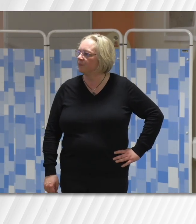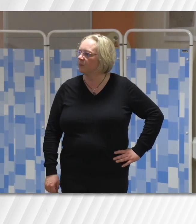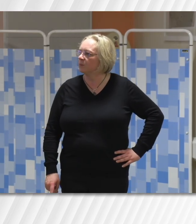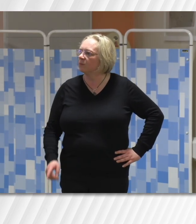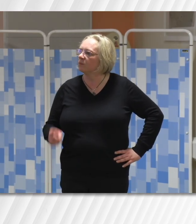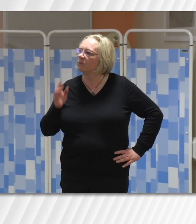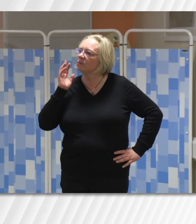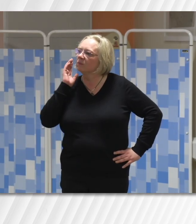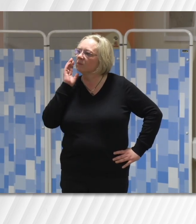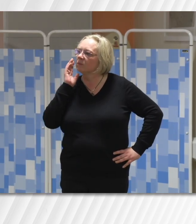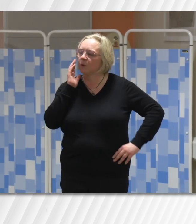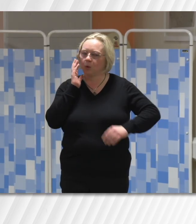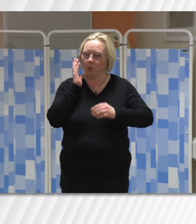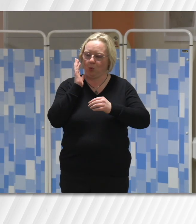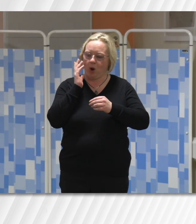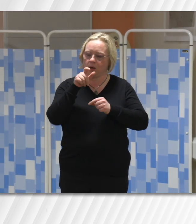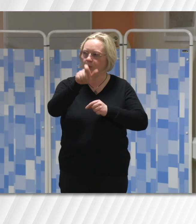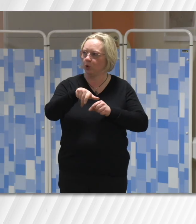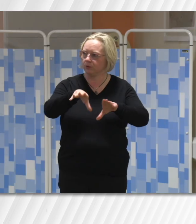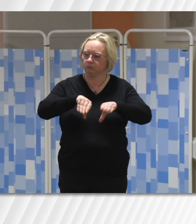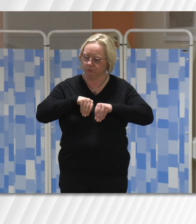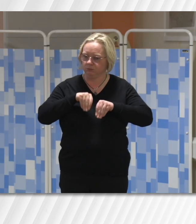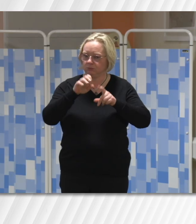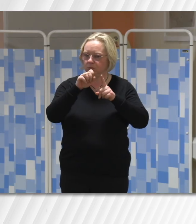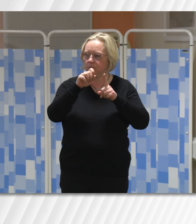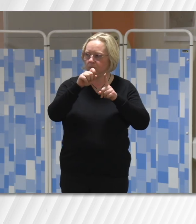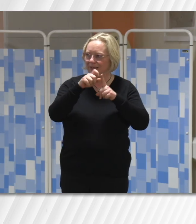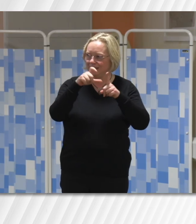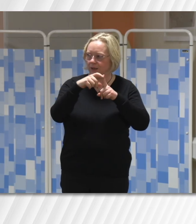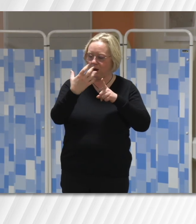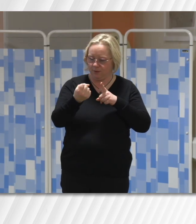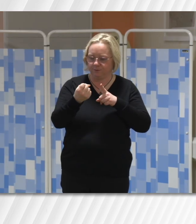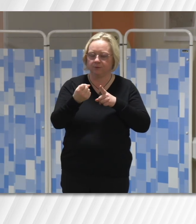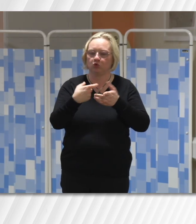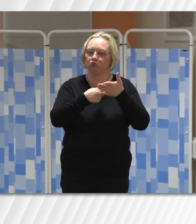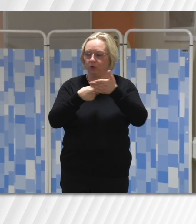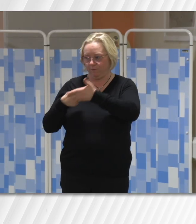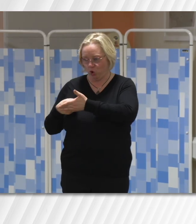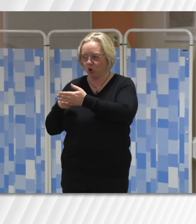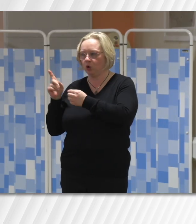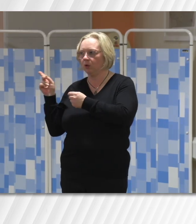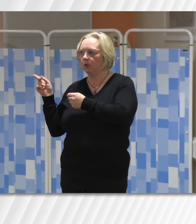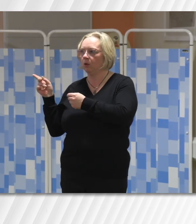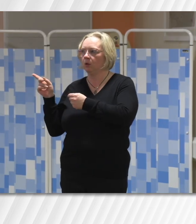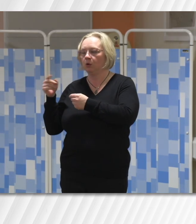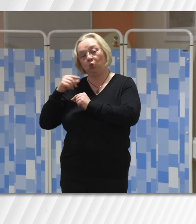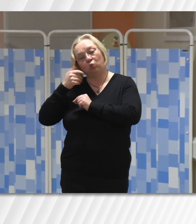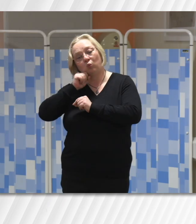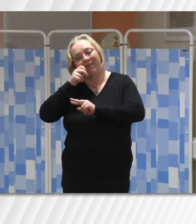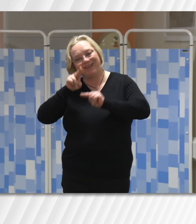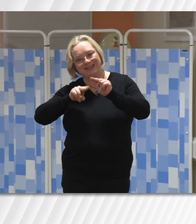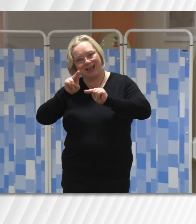So when people have Parkinson, they're referred to you. You obviously assess them to whether you think they have Parkinson's